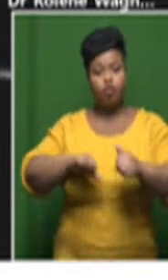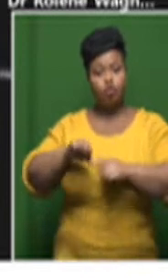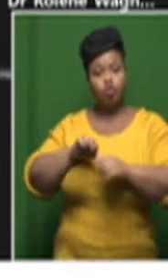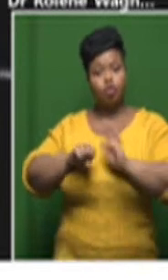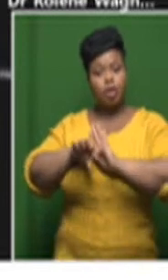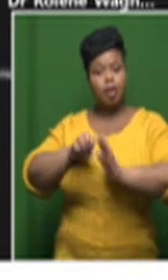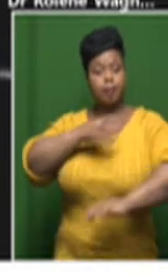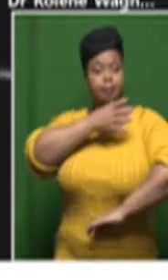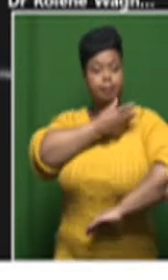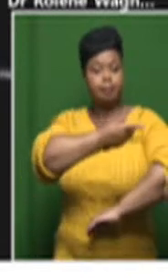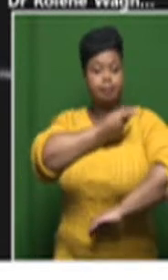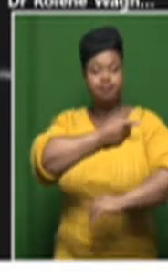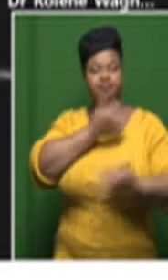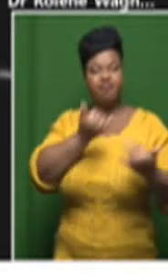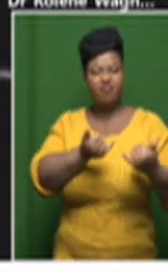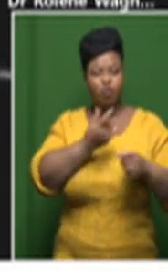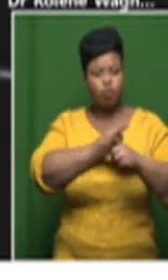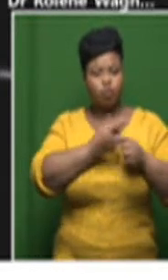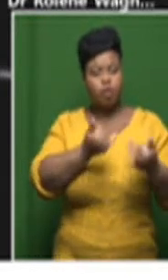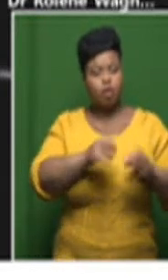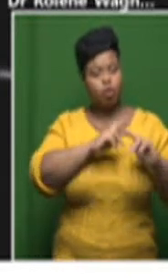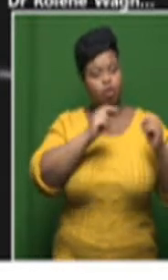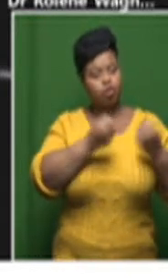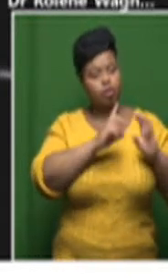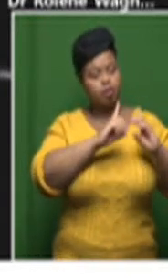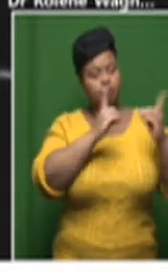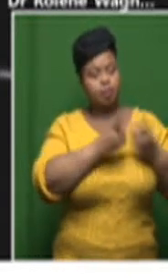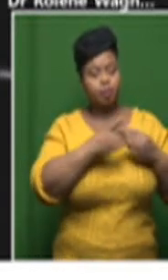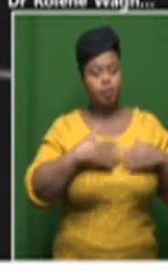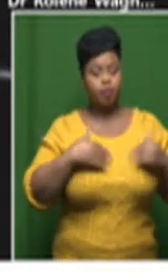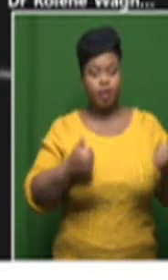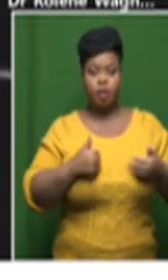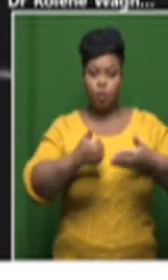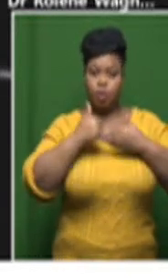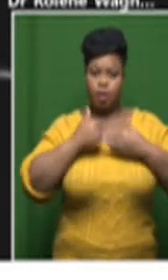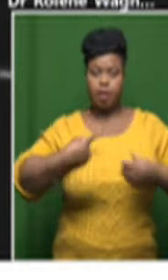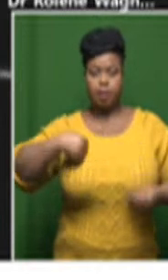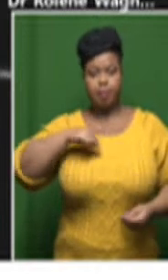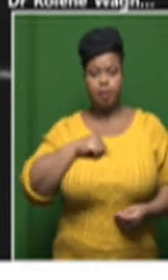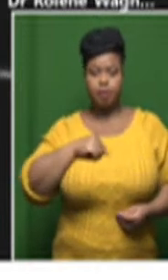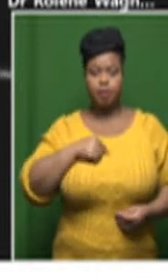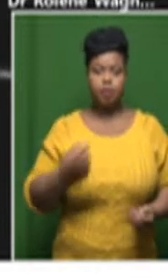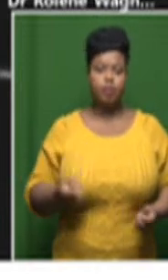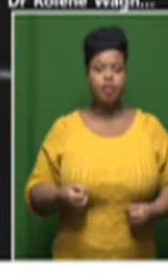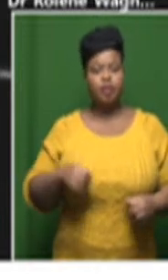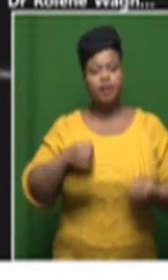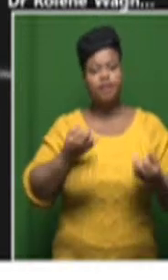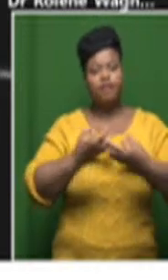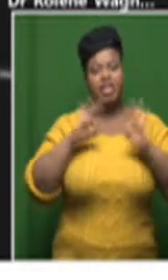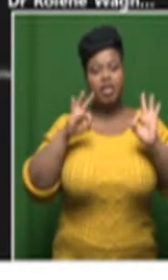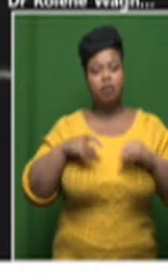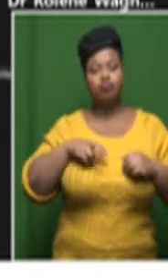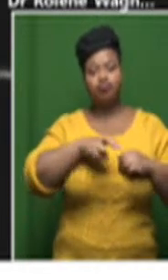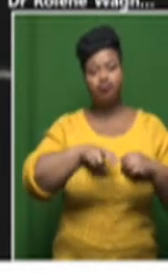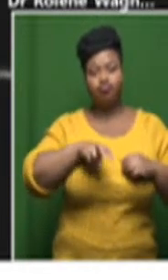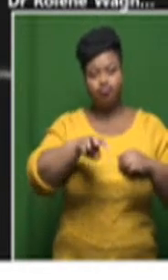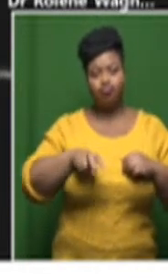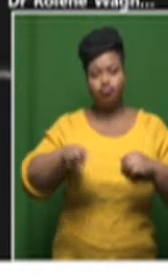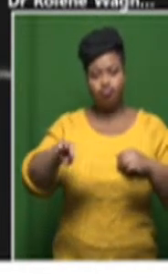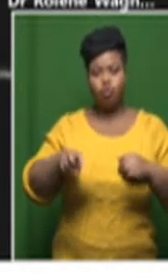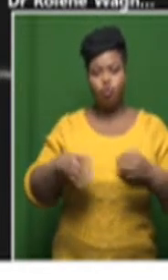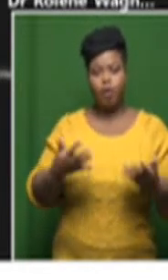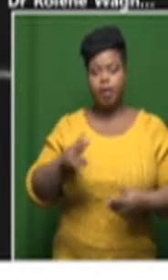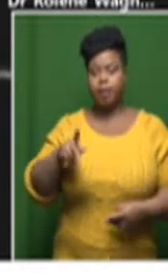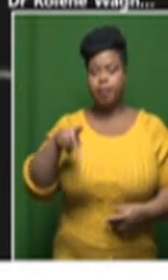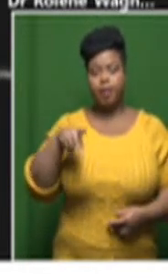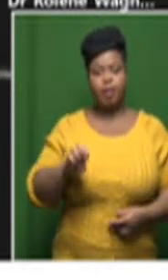marketing, one of the initiatives the National Department of Health is assisting us by providing free transport to the Momentum vaccination site in